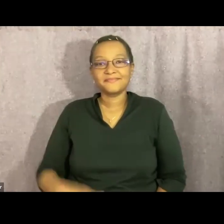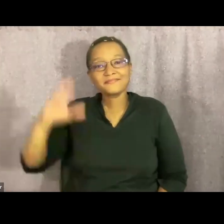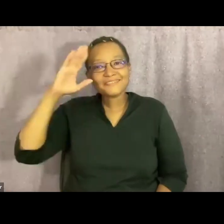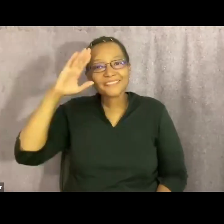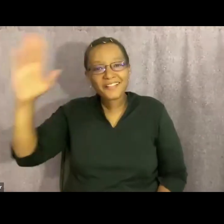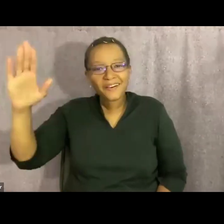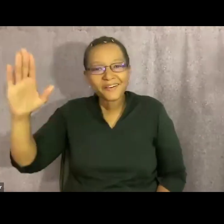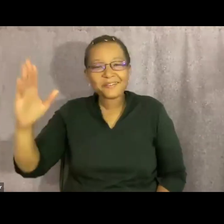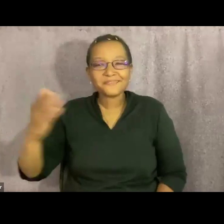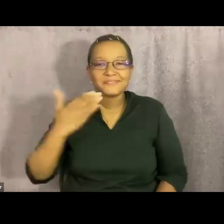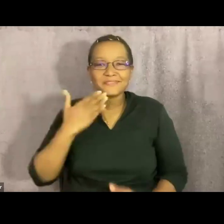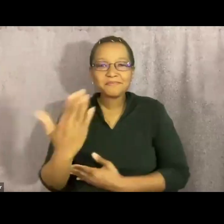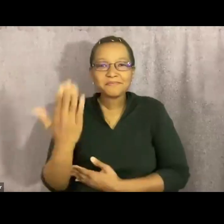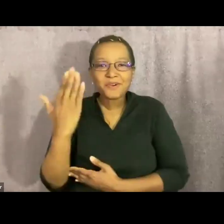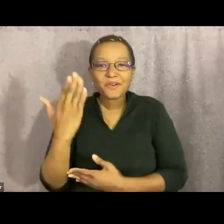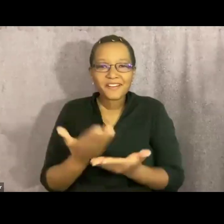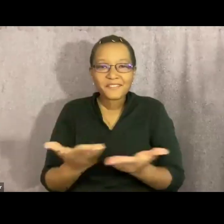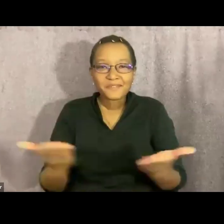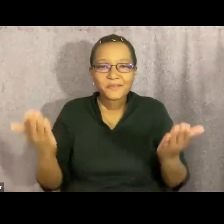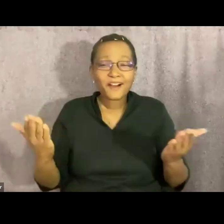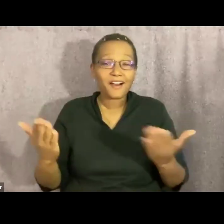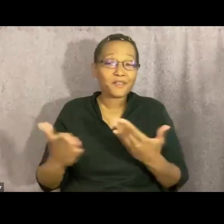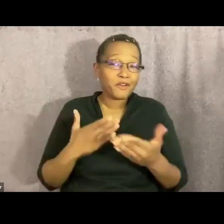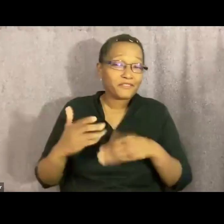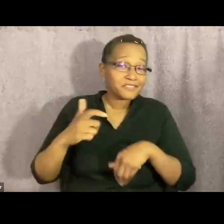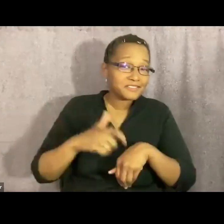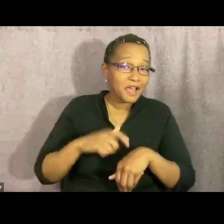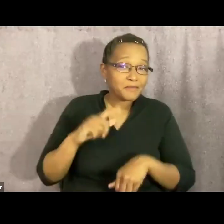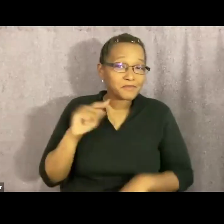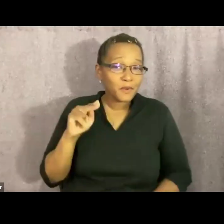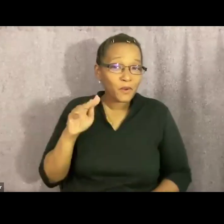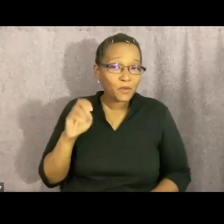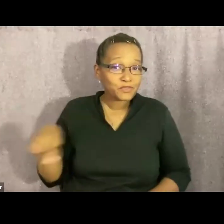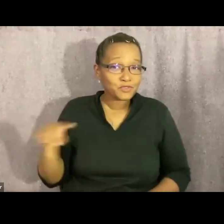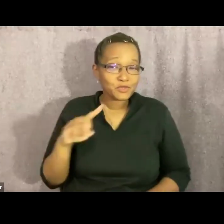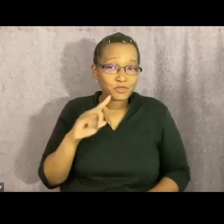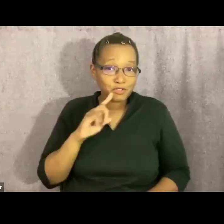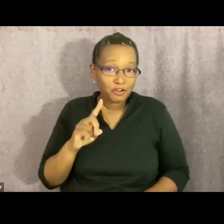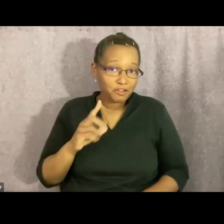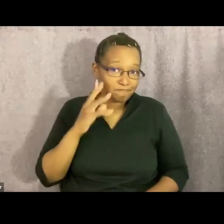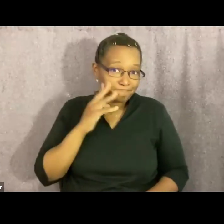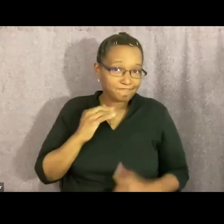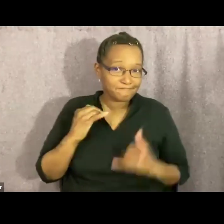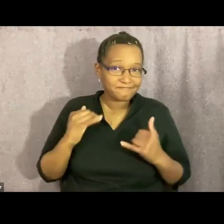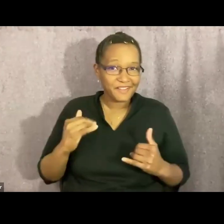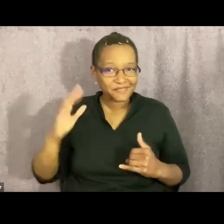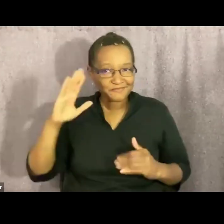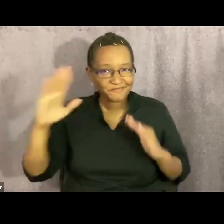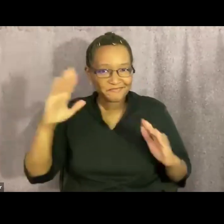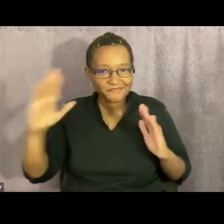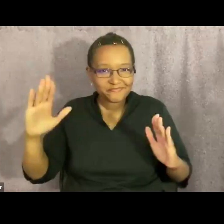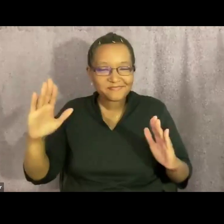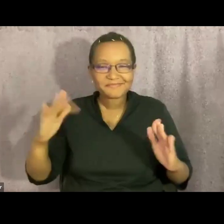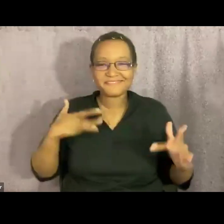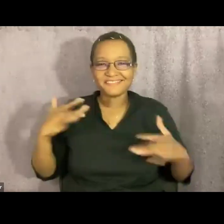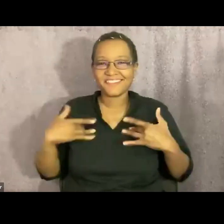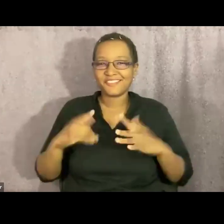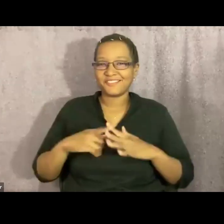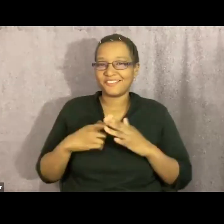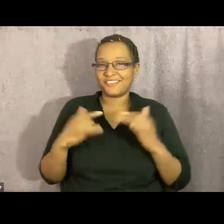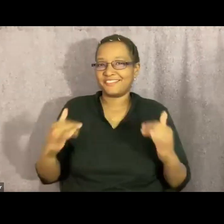Hello, good morning, everyone, or whatever time zone you are in. I am very excited to start our program